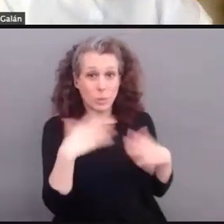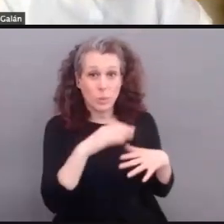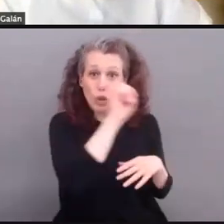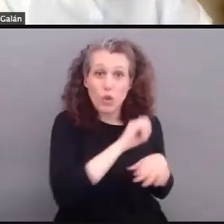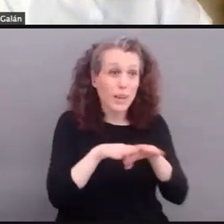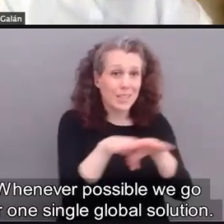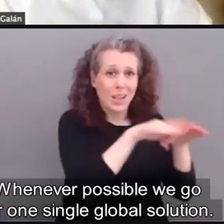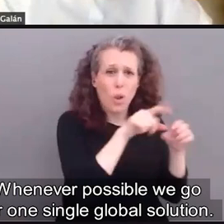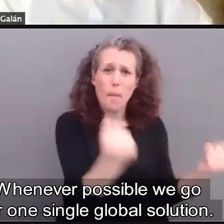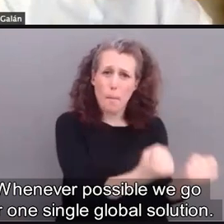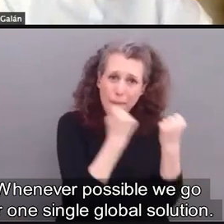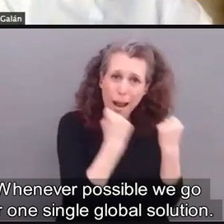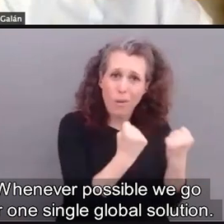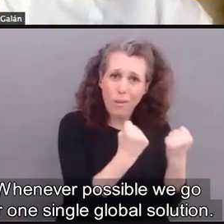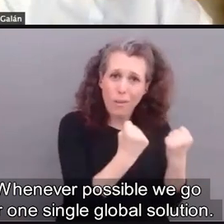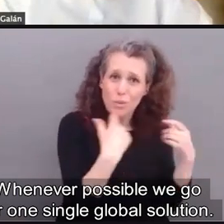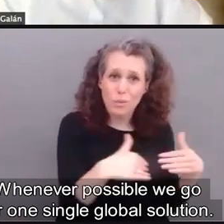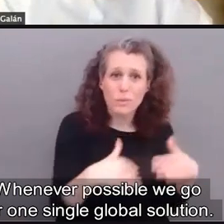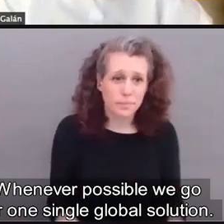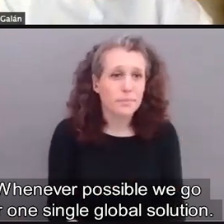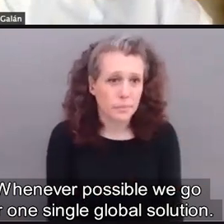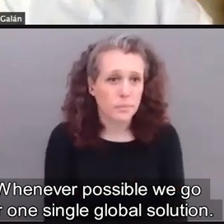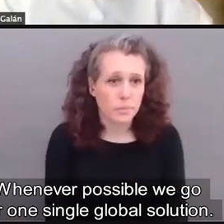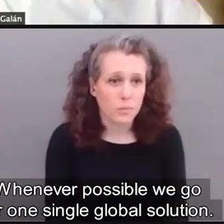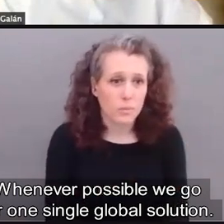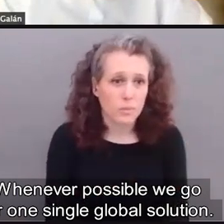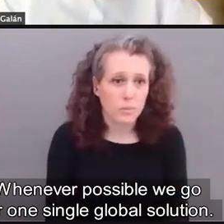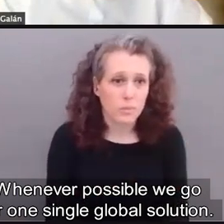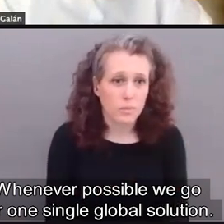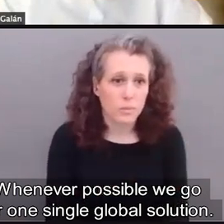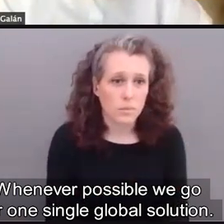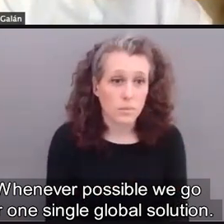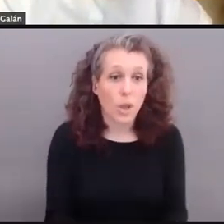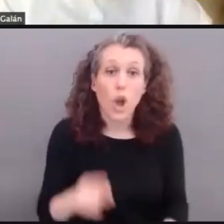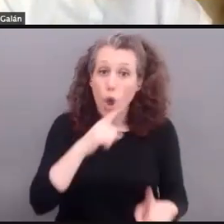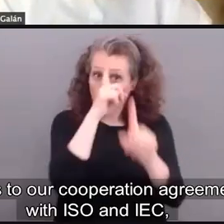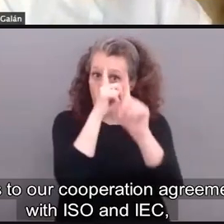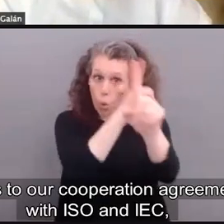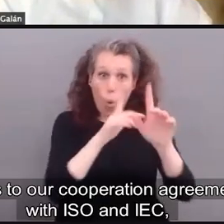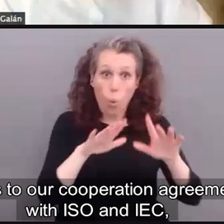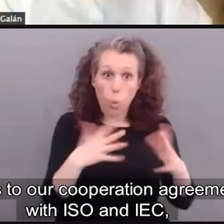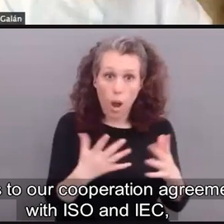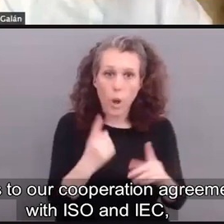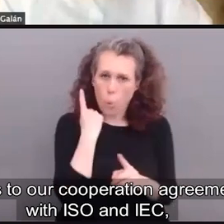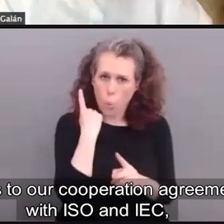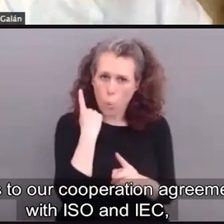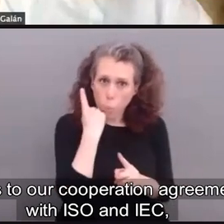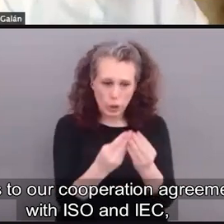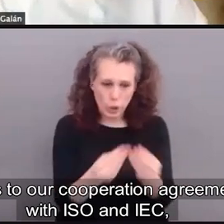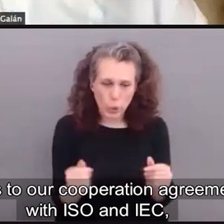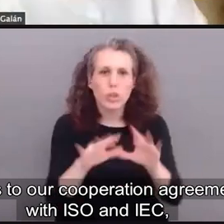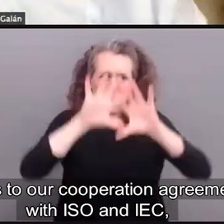is. And whenever possible, we go for one single global solution, thanks to